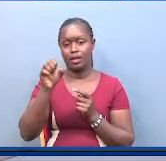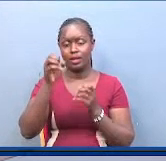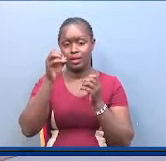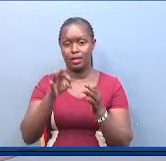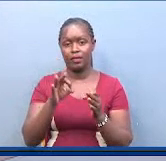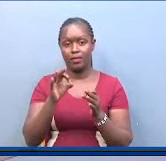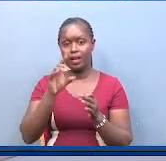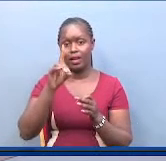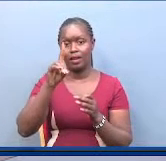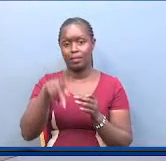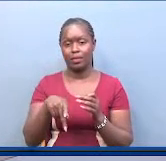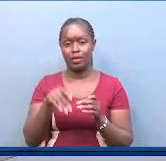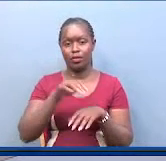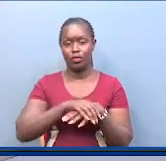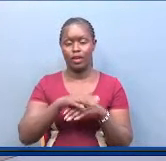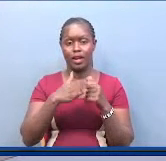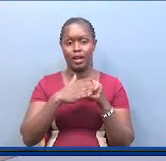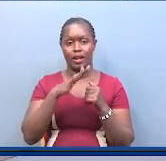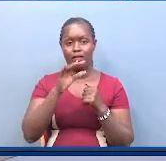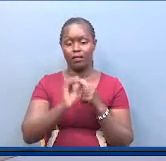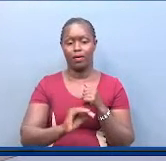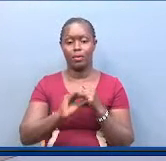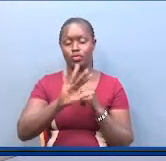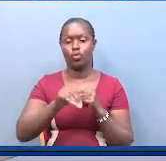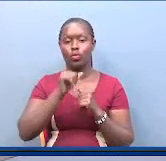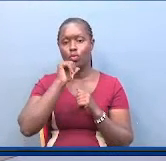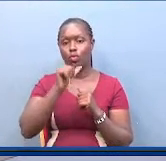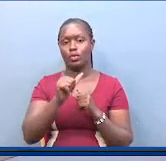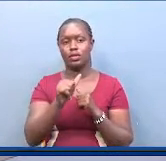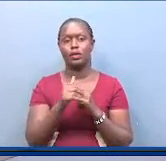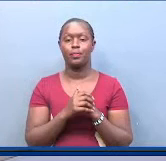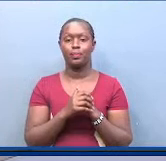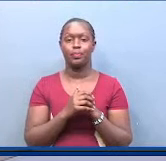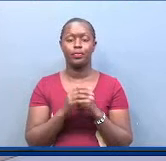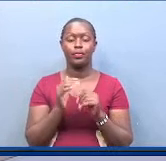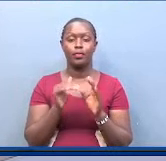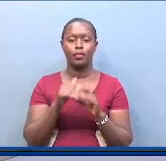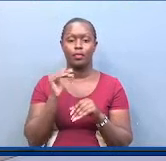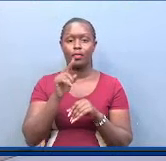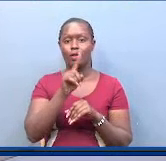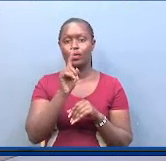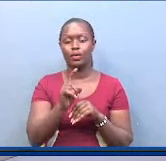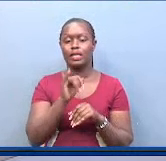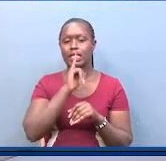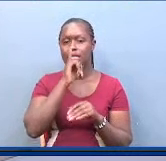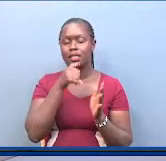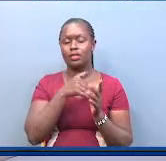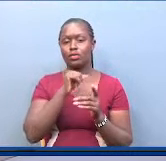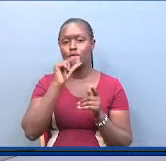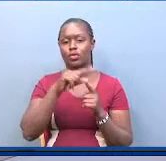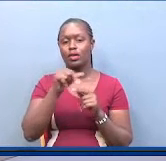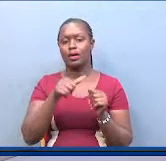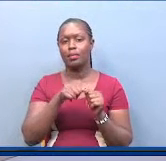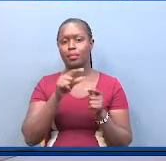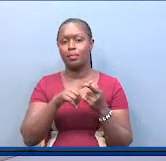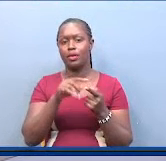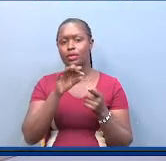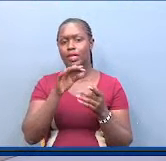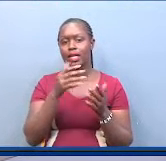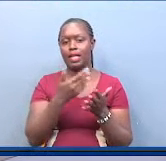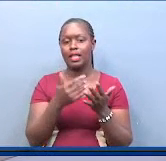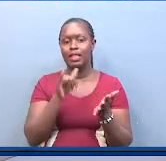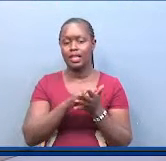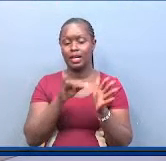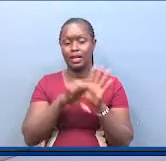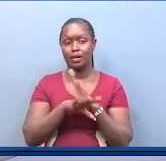will get 95% or not, mm-hmm. Out of question, yes. is it not a matter of fact that the